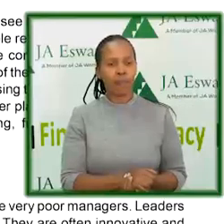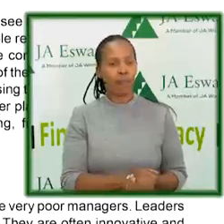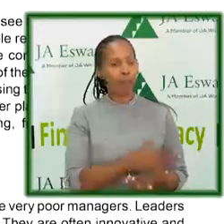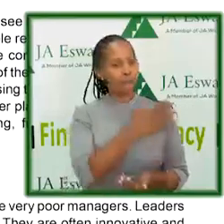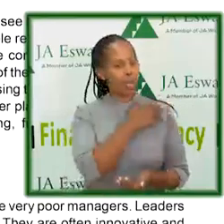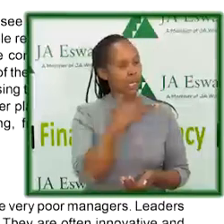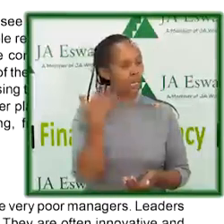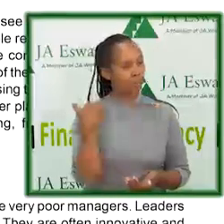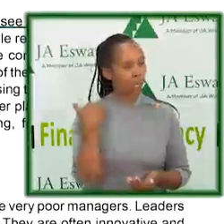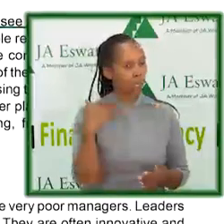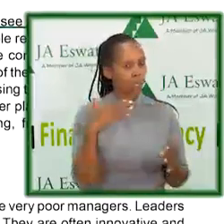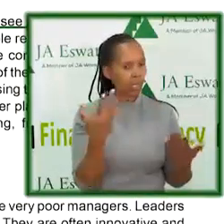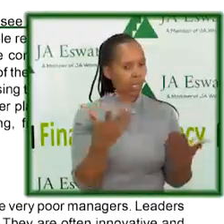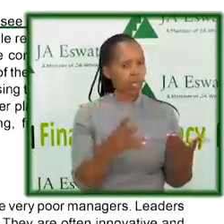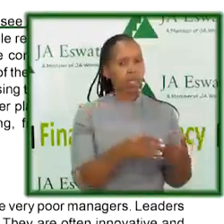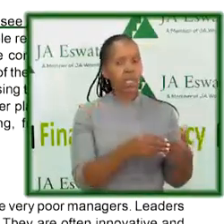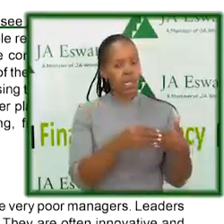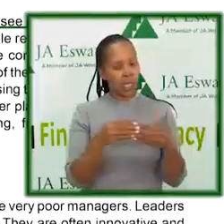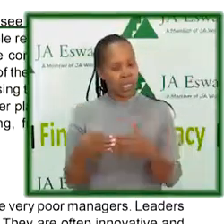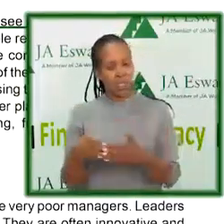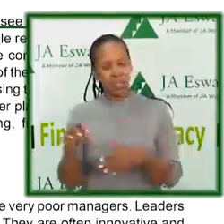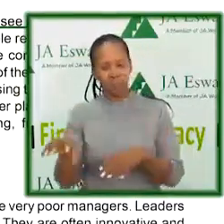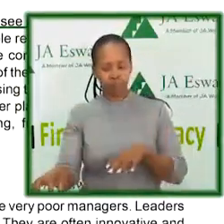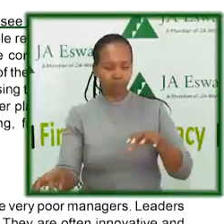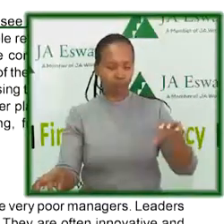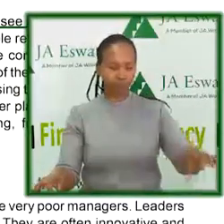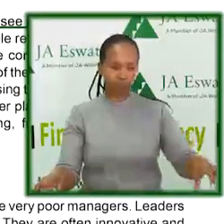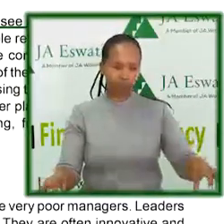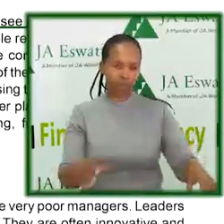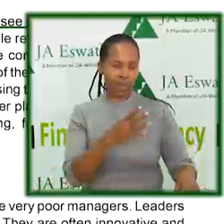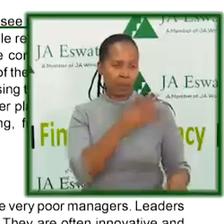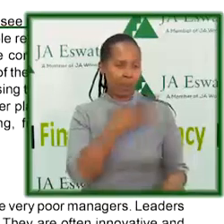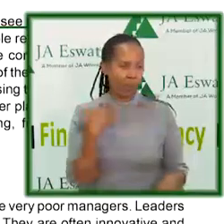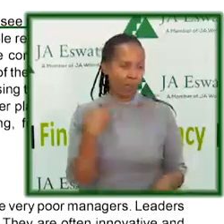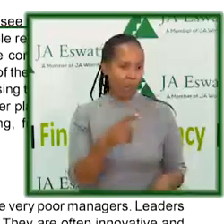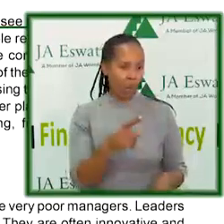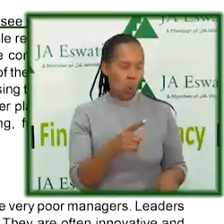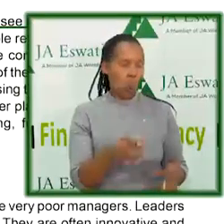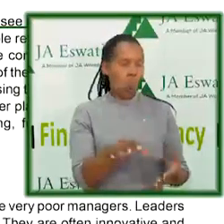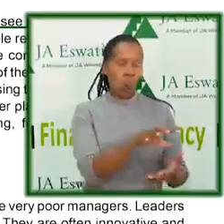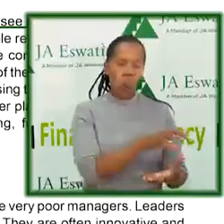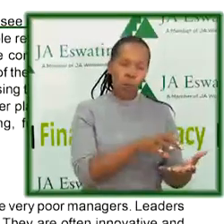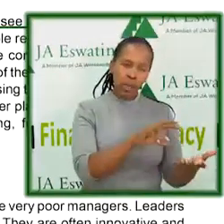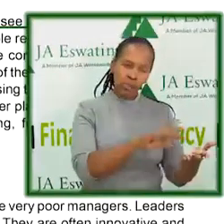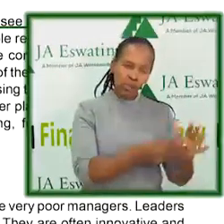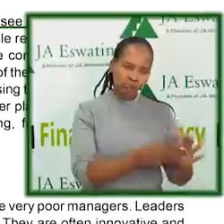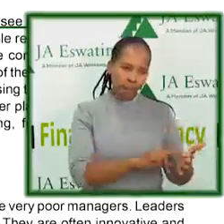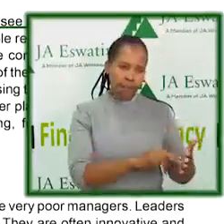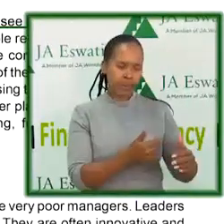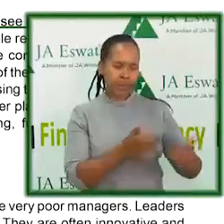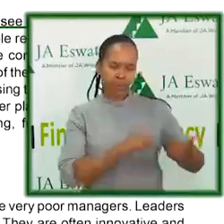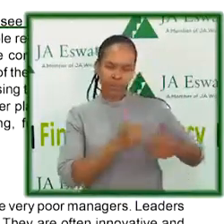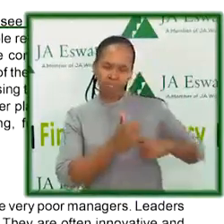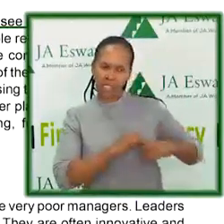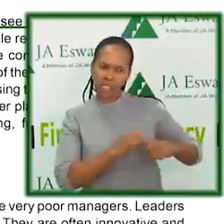a leader. A manager is someone who manages, organizes, and plans, which is the activities that are being